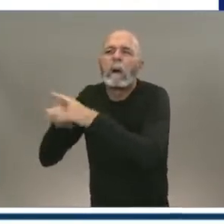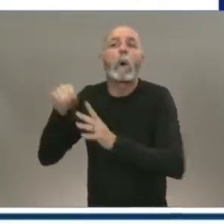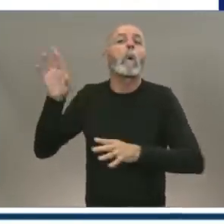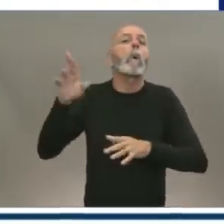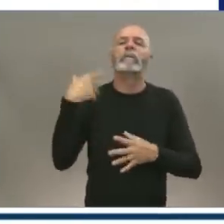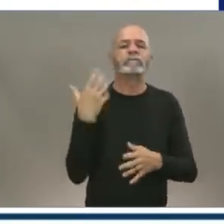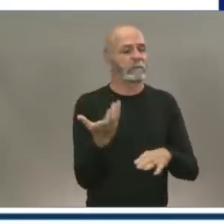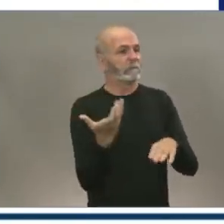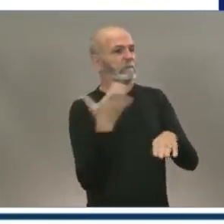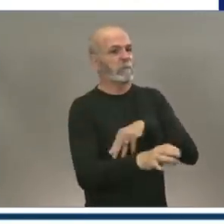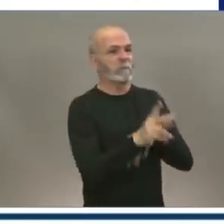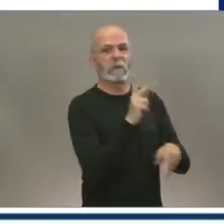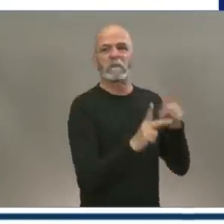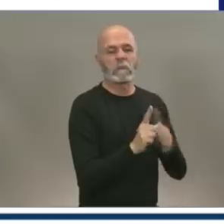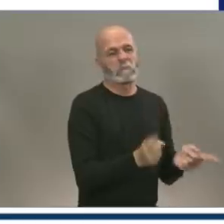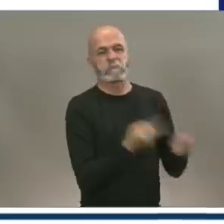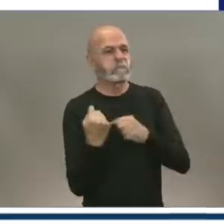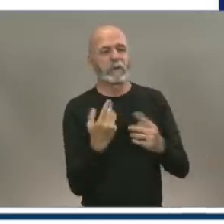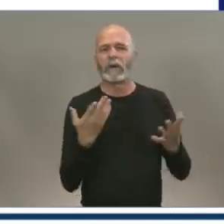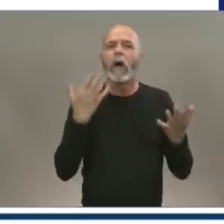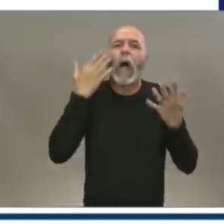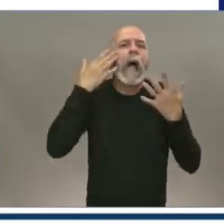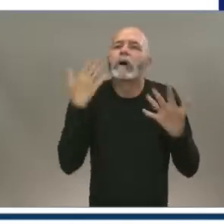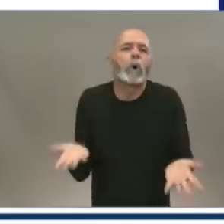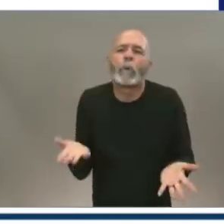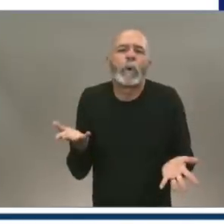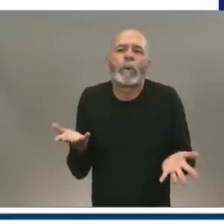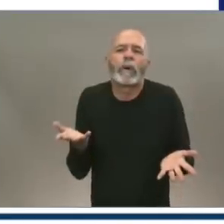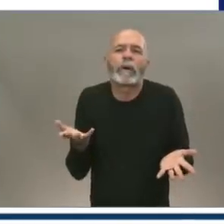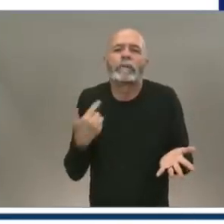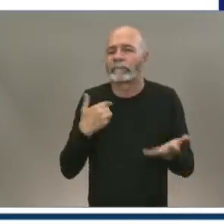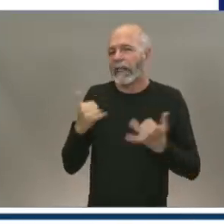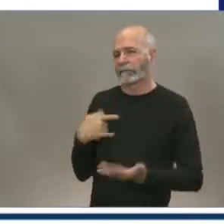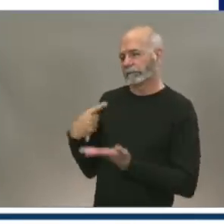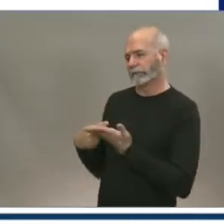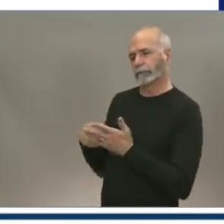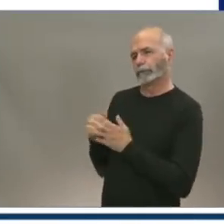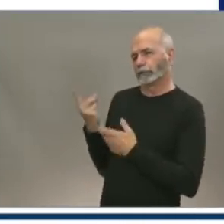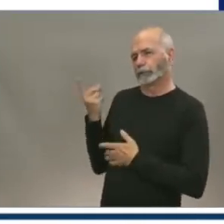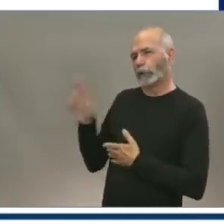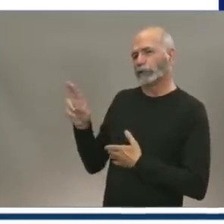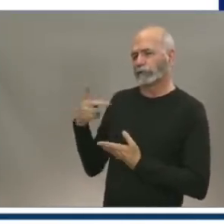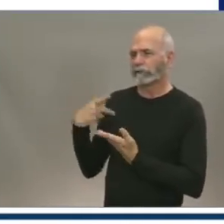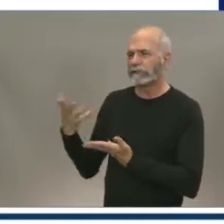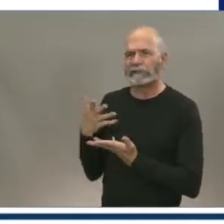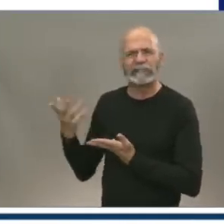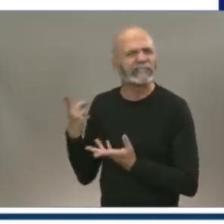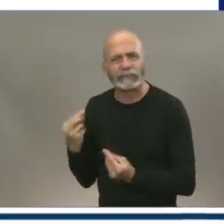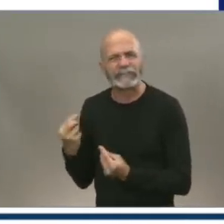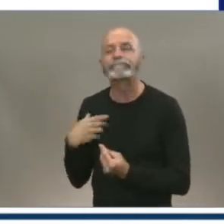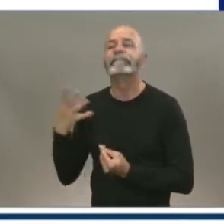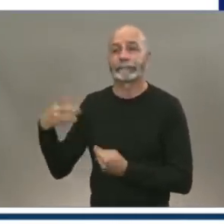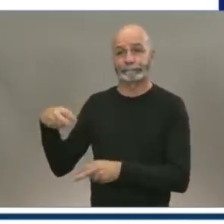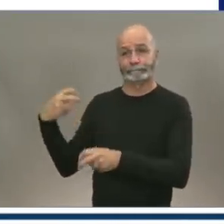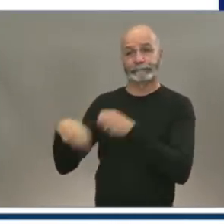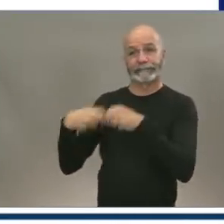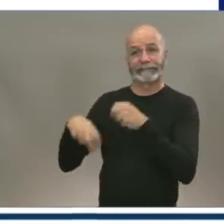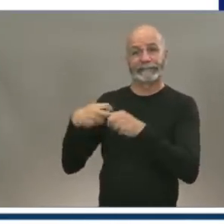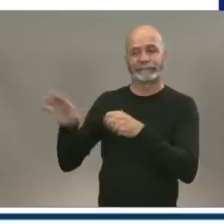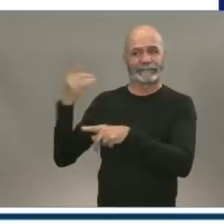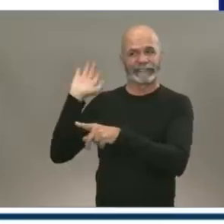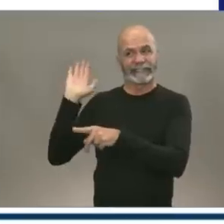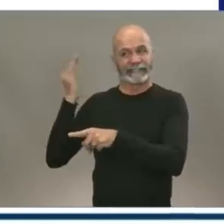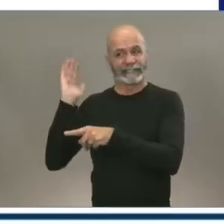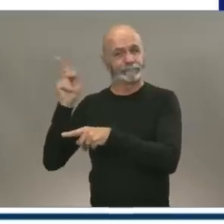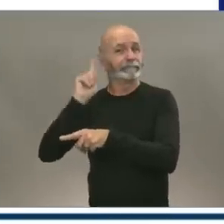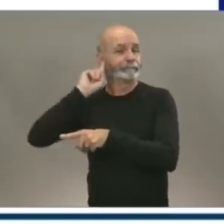in talking with Dr. Strang, we feel that it's primarily an enforcement and compliance issue. My gut tells